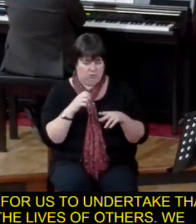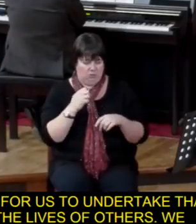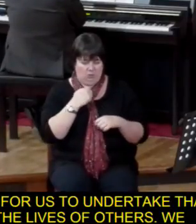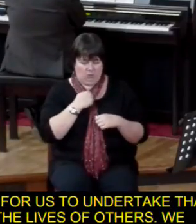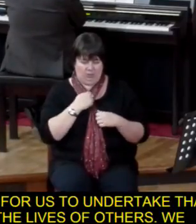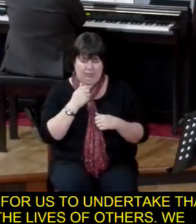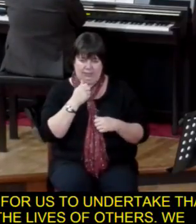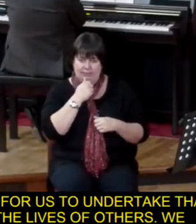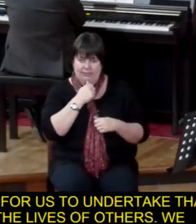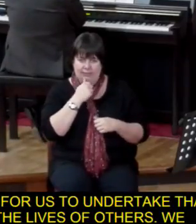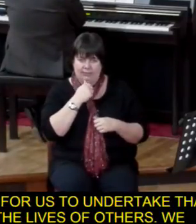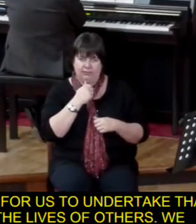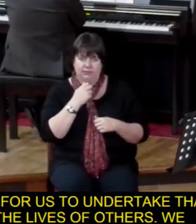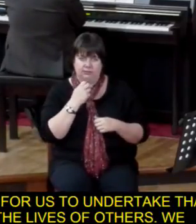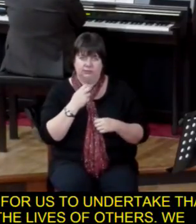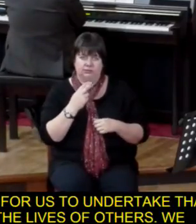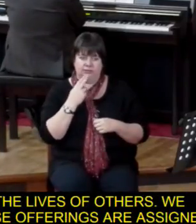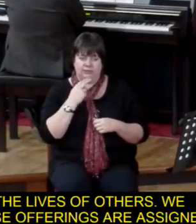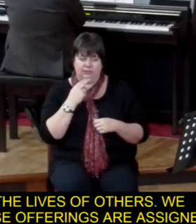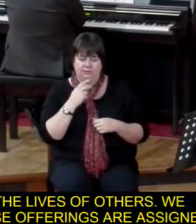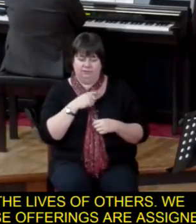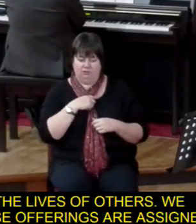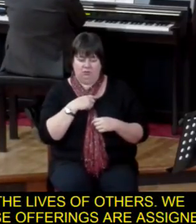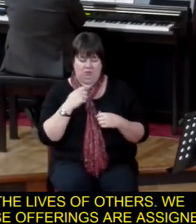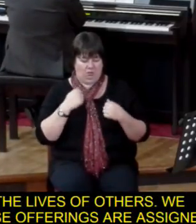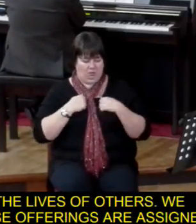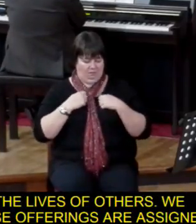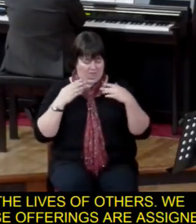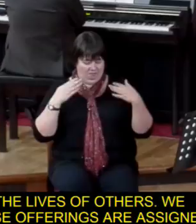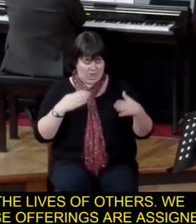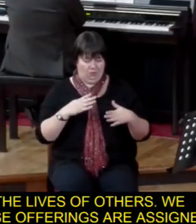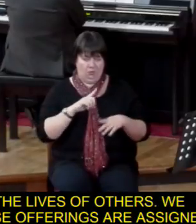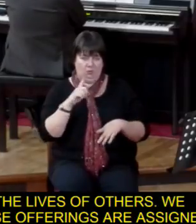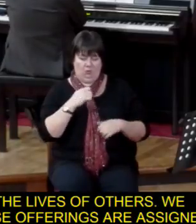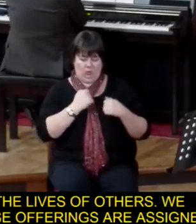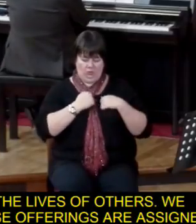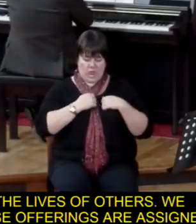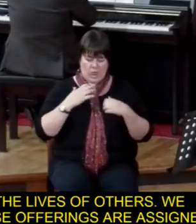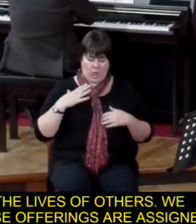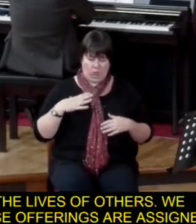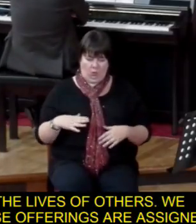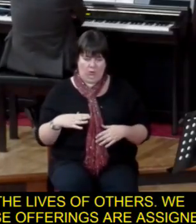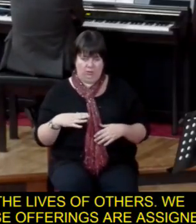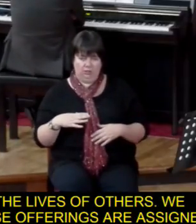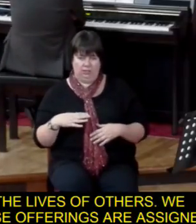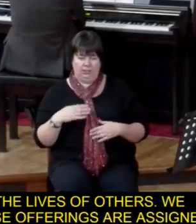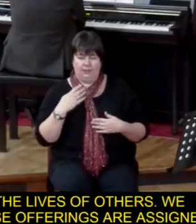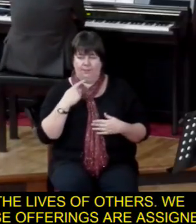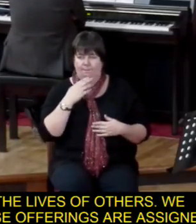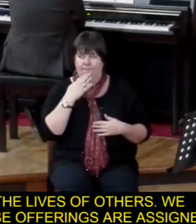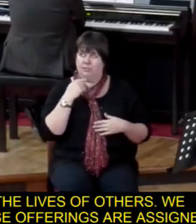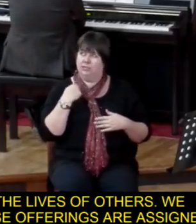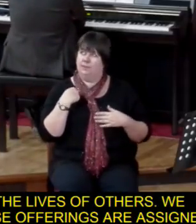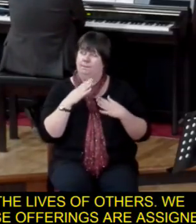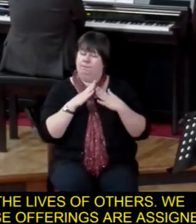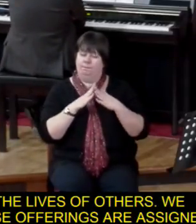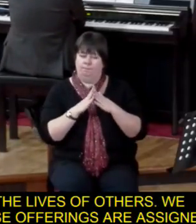need because they're too focused on their wants and their desires. And we pray that you will humble them, Lord.